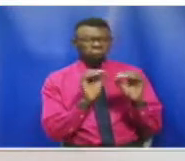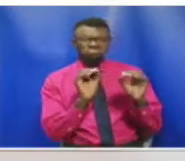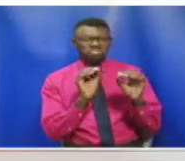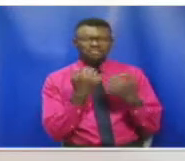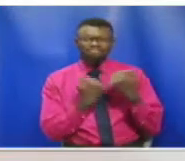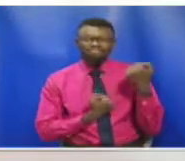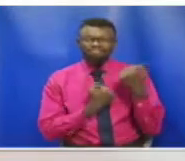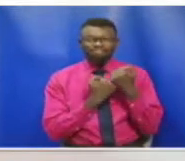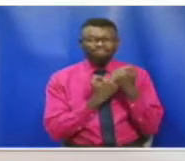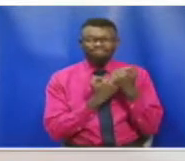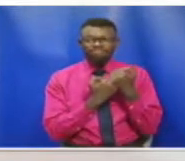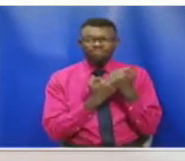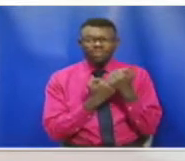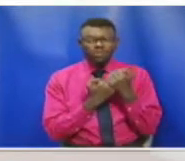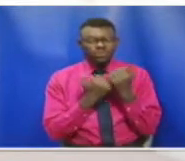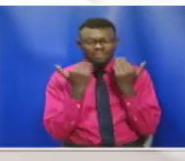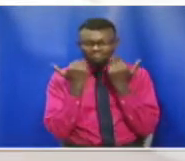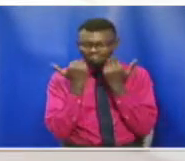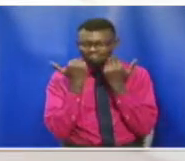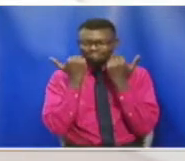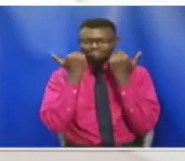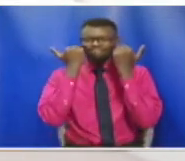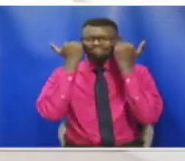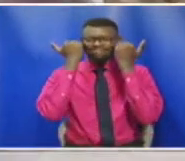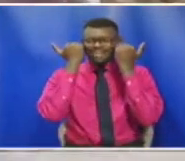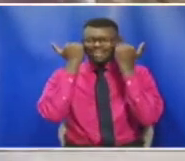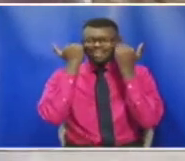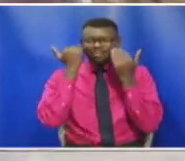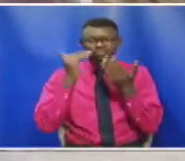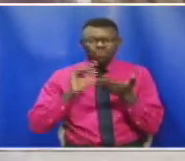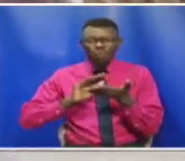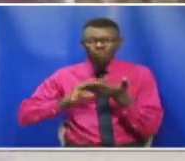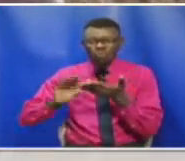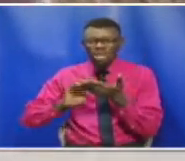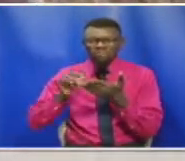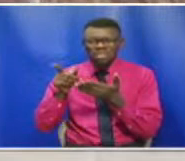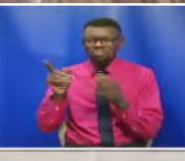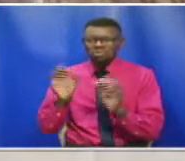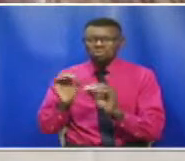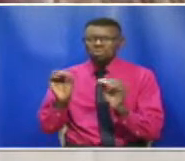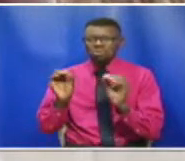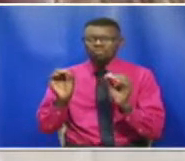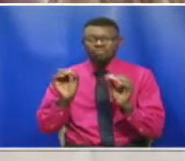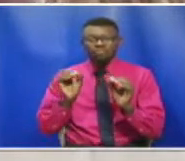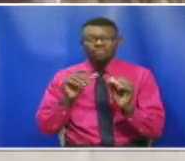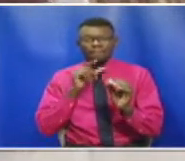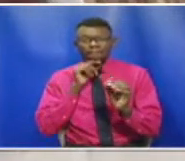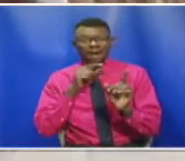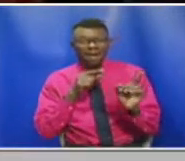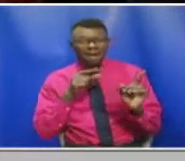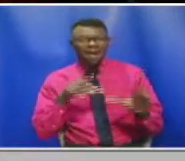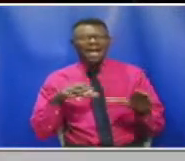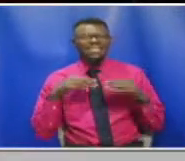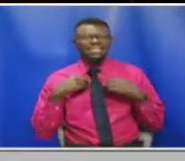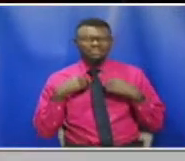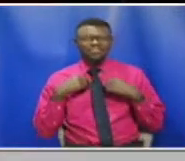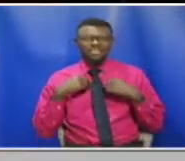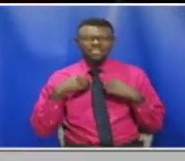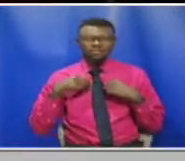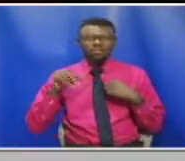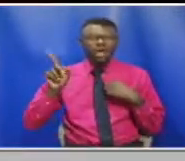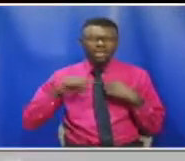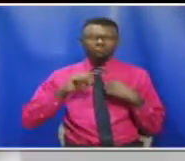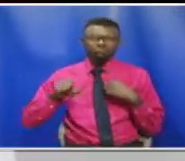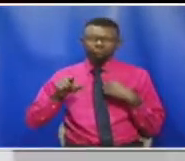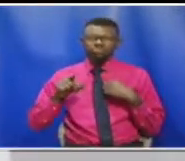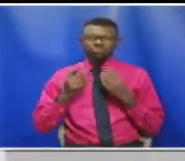The trauma, she says, impedes her from ever forgiving her tormentor, who pleaded guilty to grievous assault, and he was jailed for 105